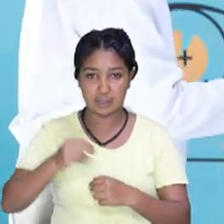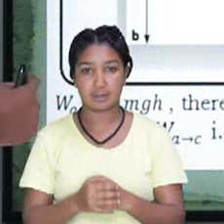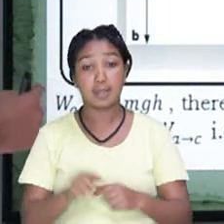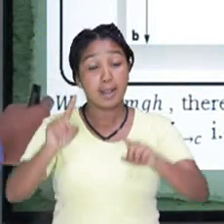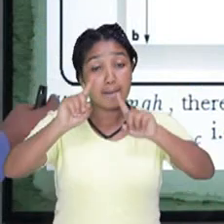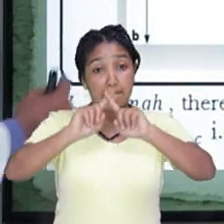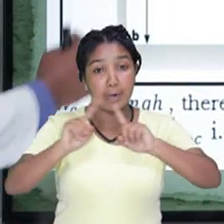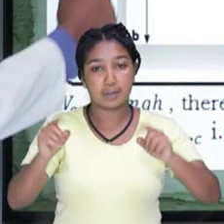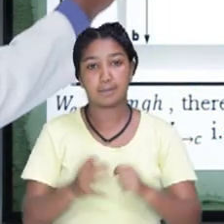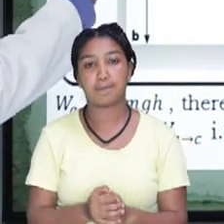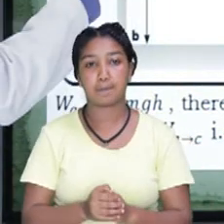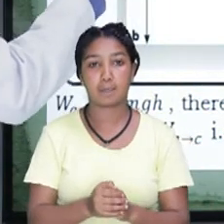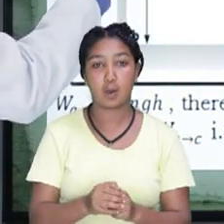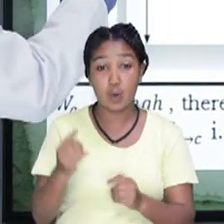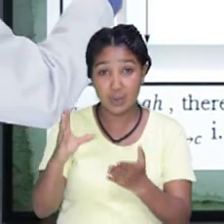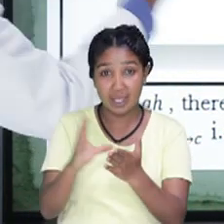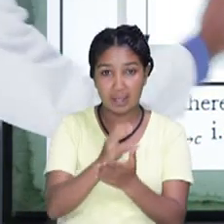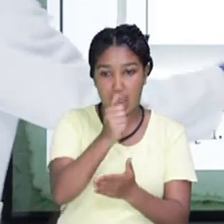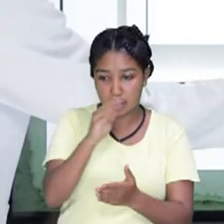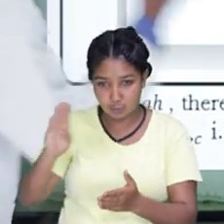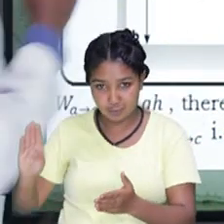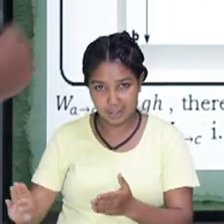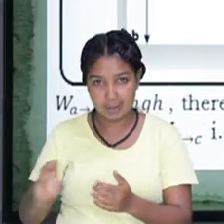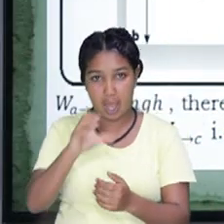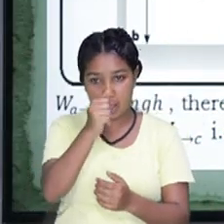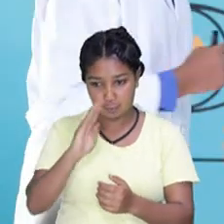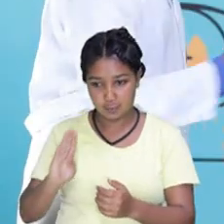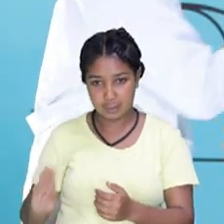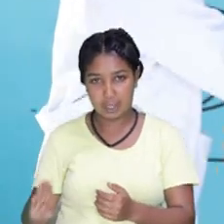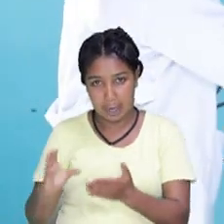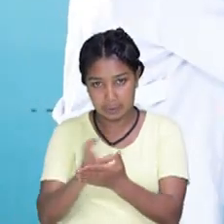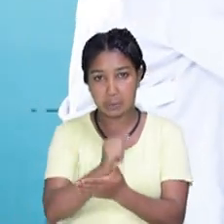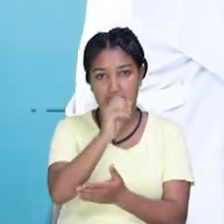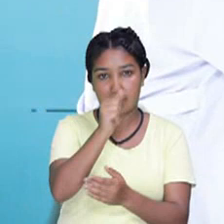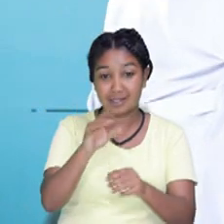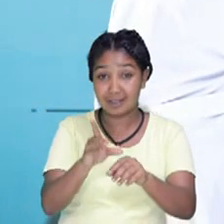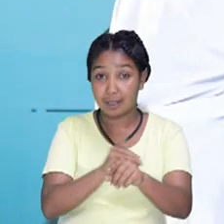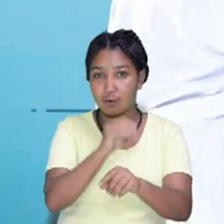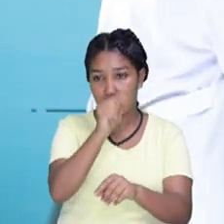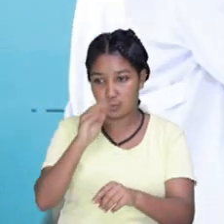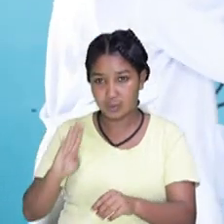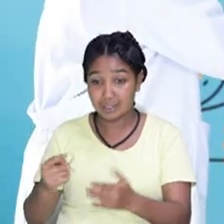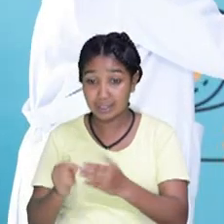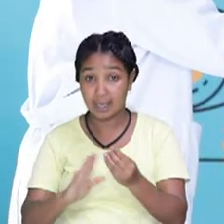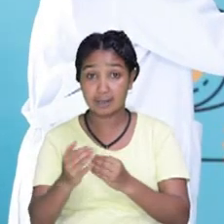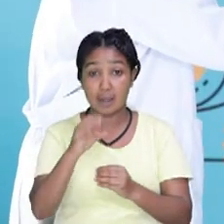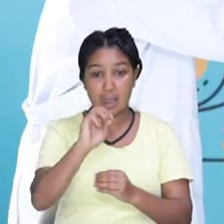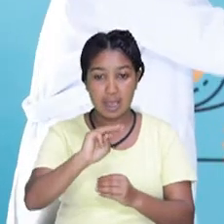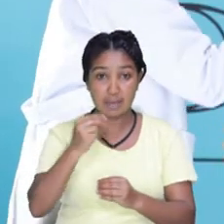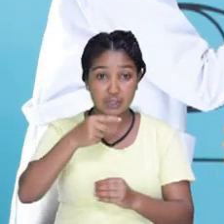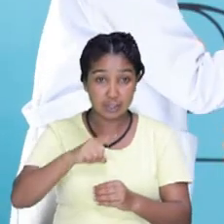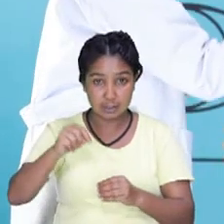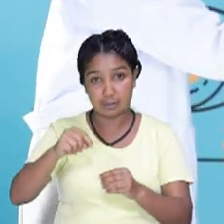But when we take from A to C, let's take a distance from A to C. In this case, mg